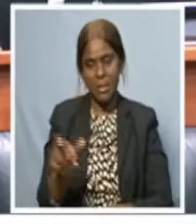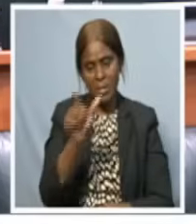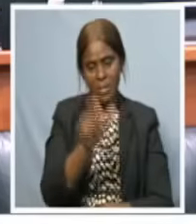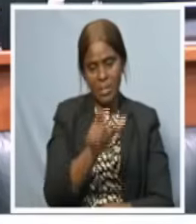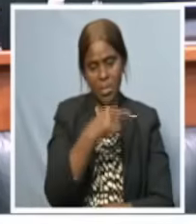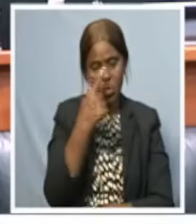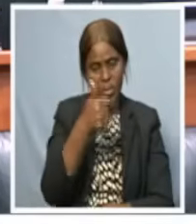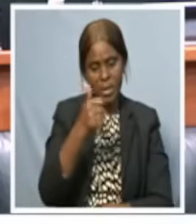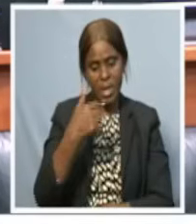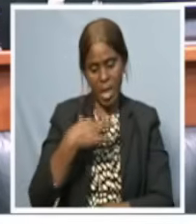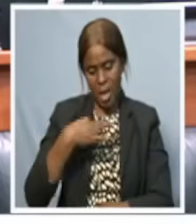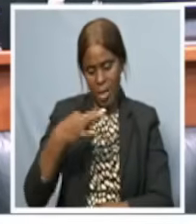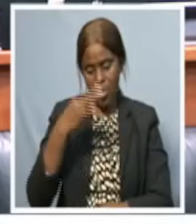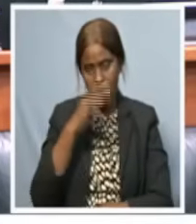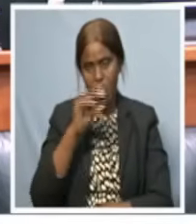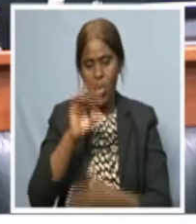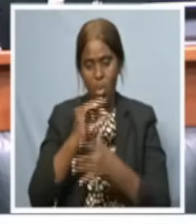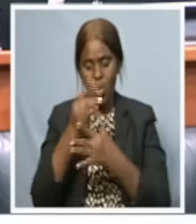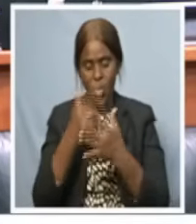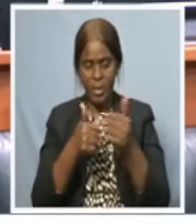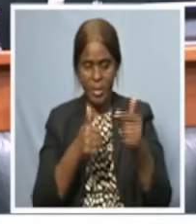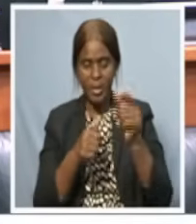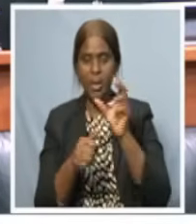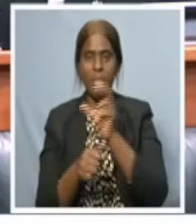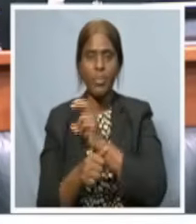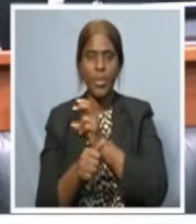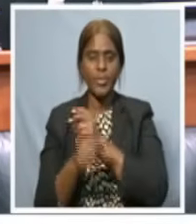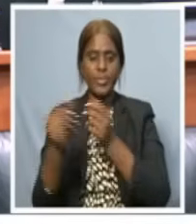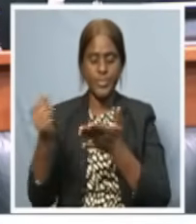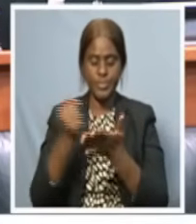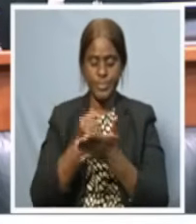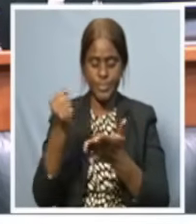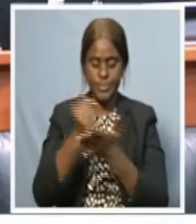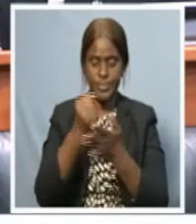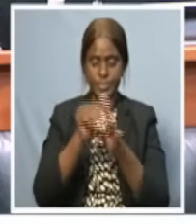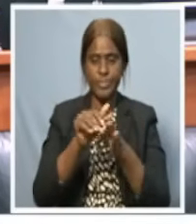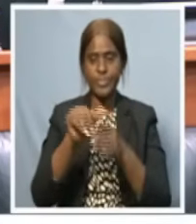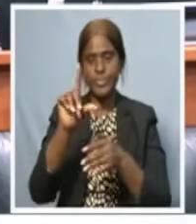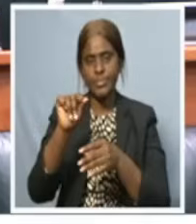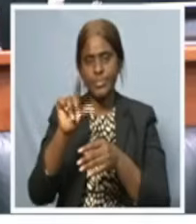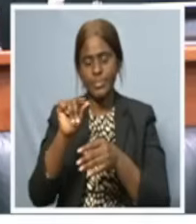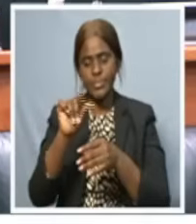individuals who had applied for police recruitment in